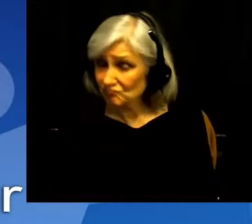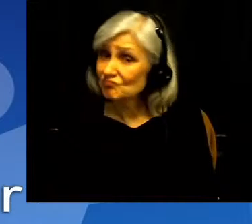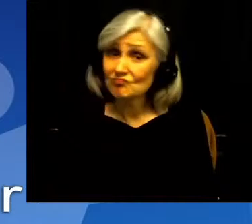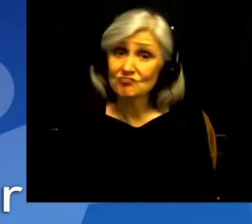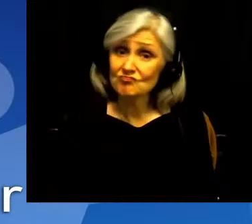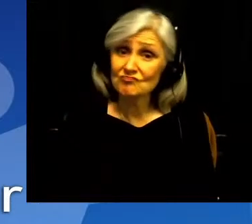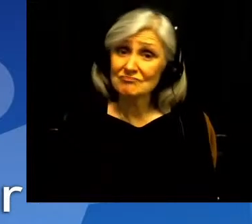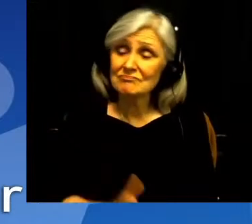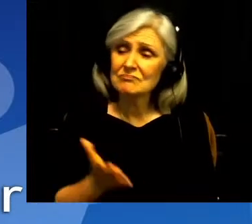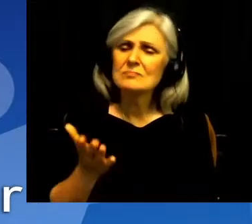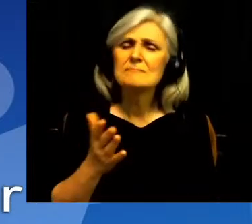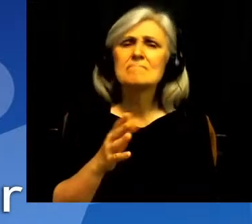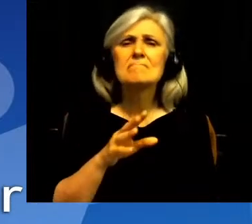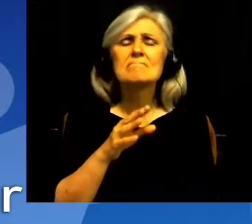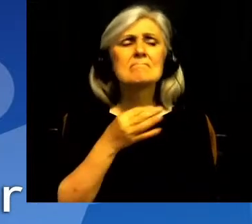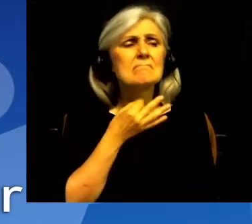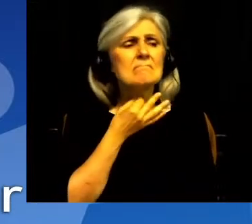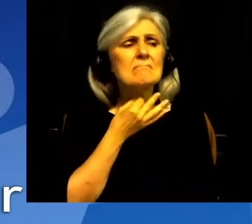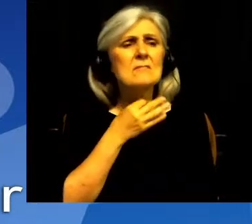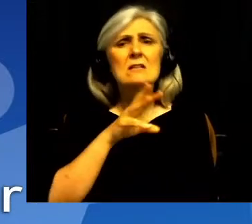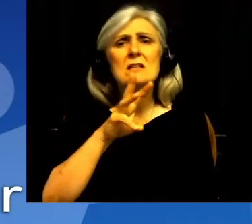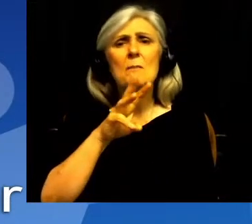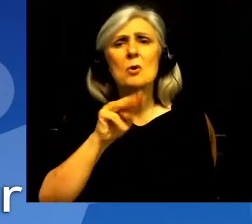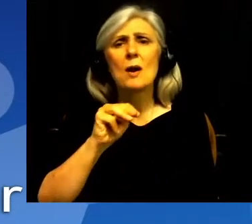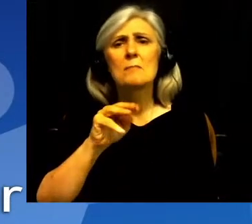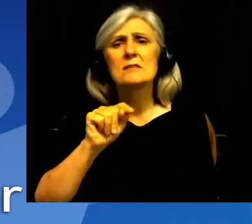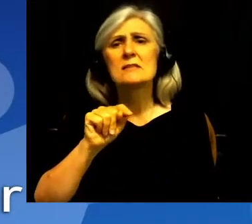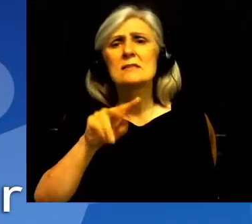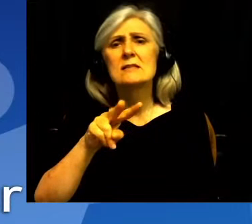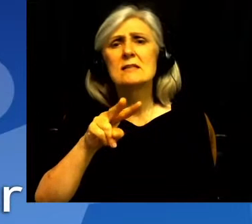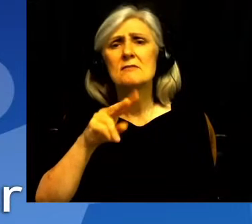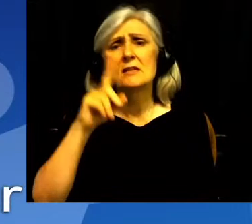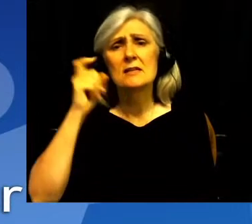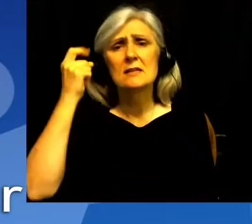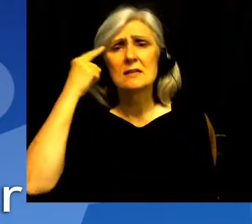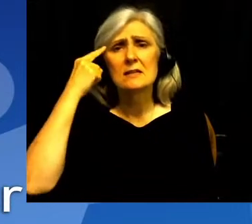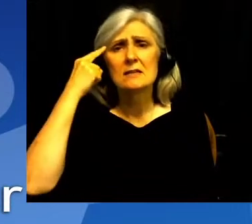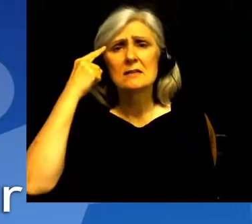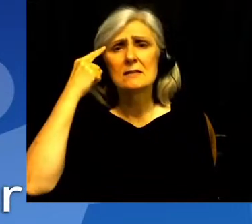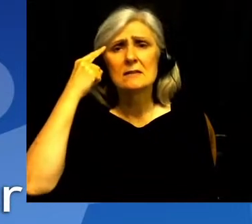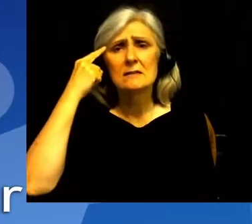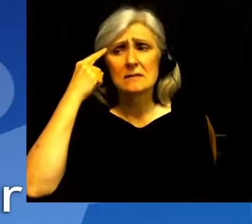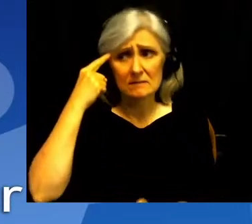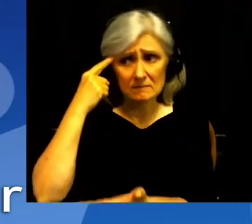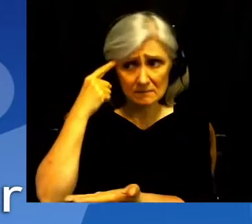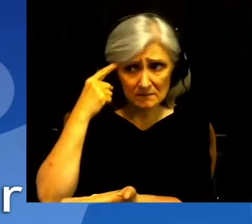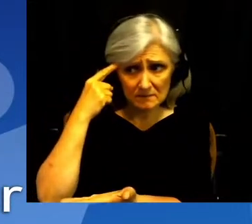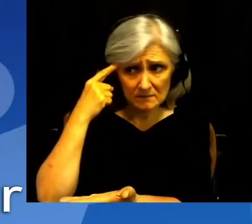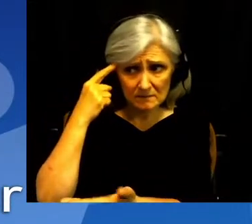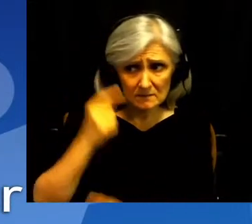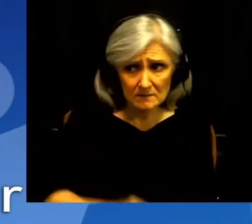All right, and what about WMTV in Madison? WMTV in Madison.